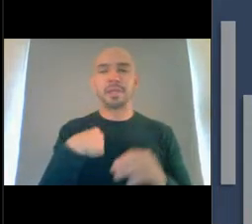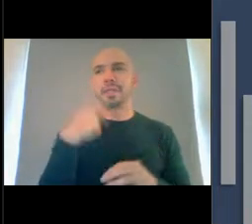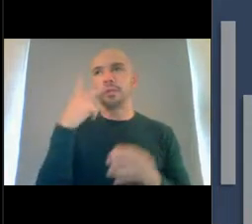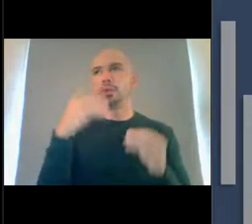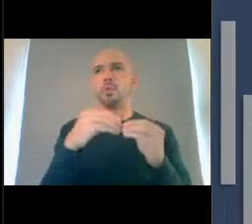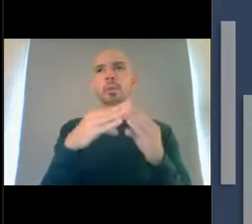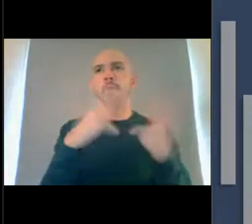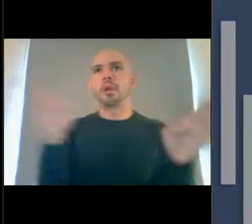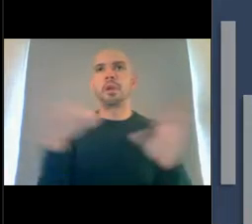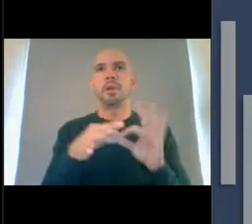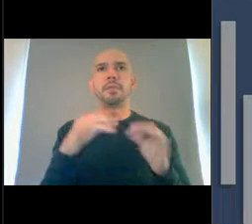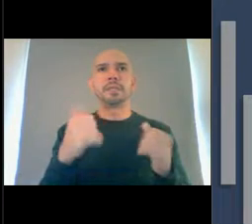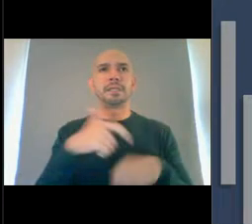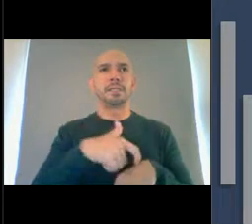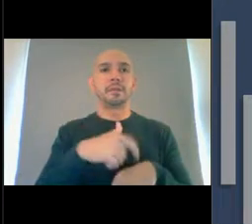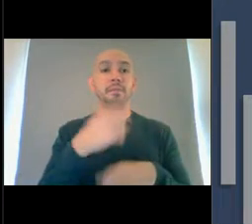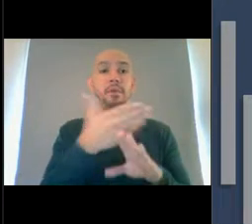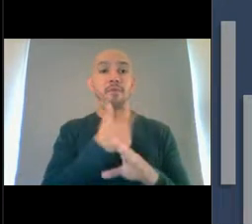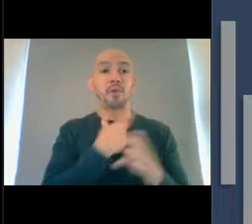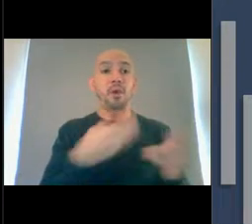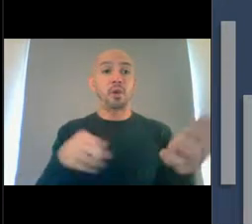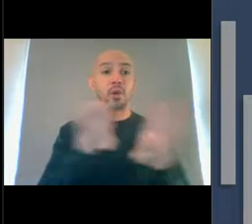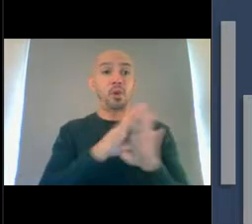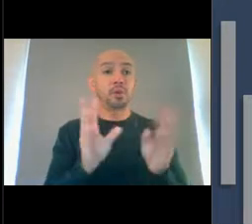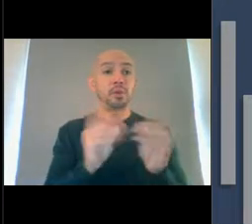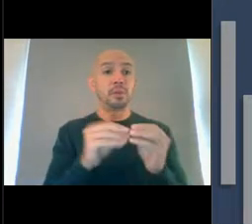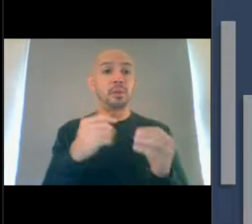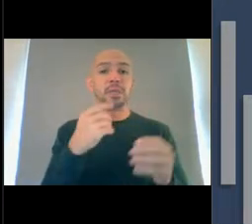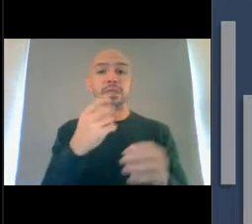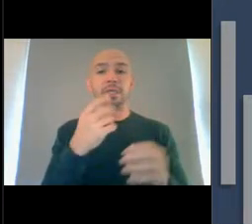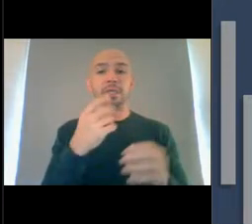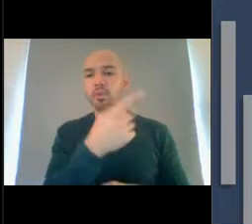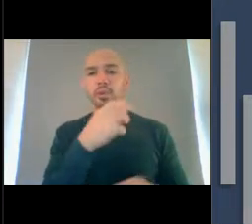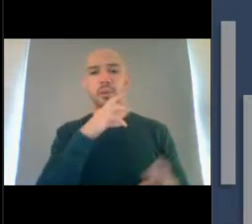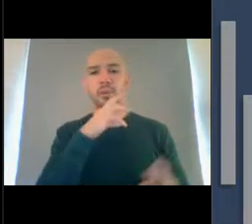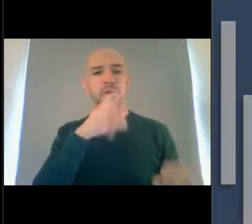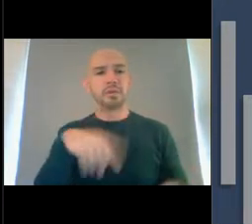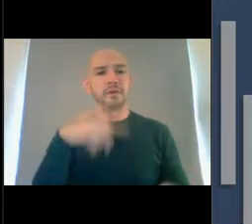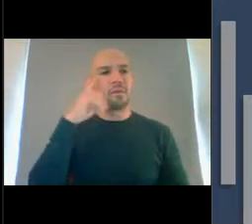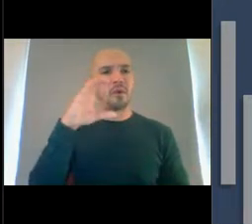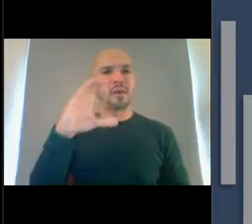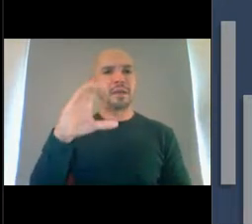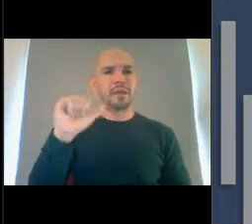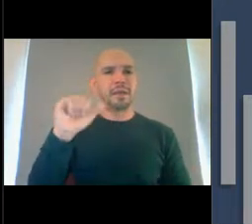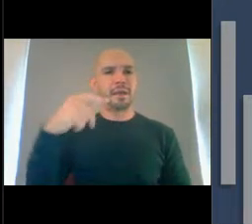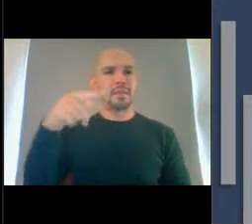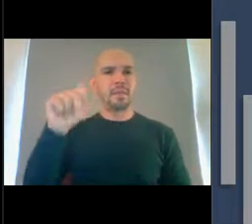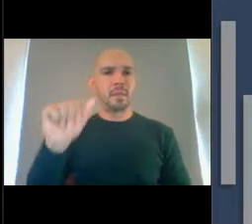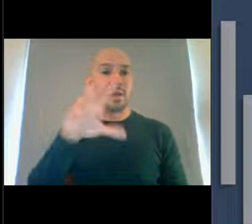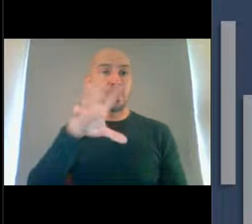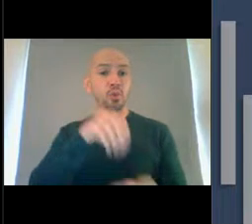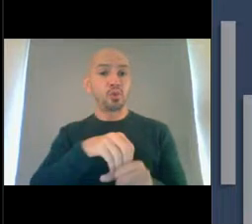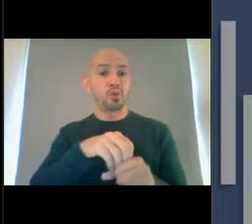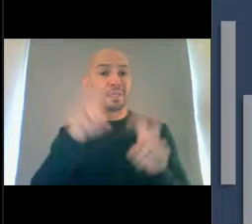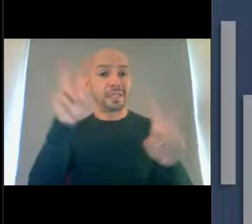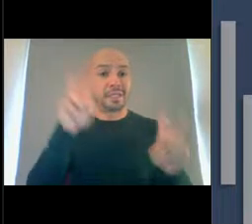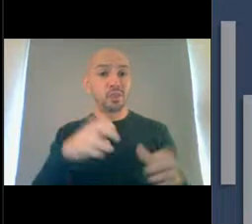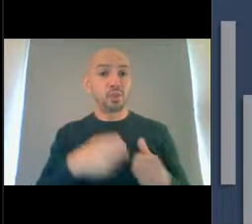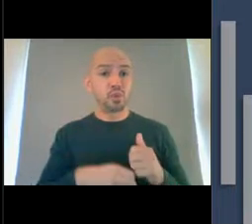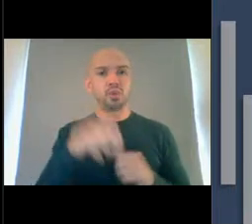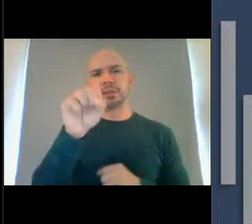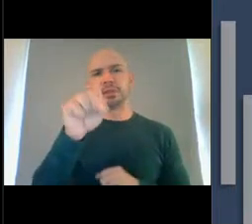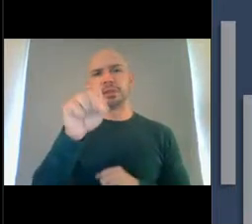time so before i close the hearing bridget did you want to respond to the capti inclusion issue yeah i would be happy to um